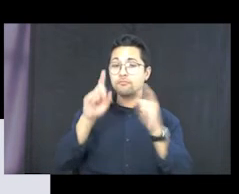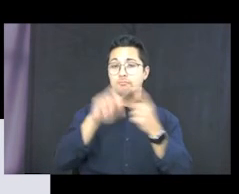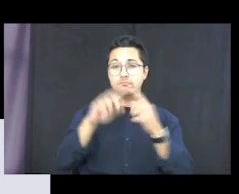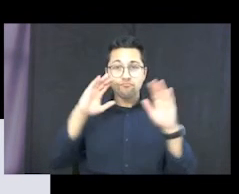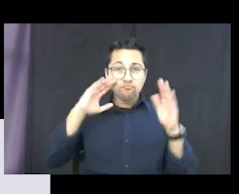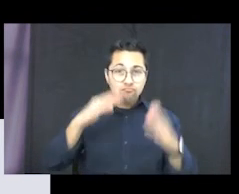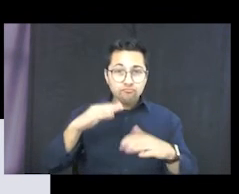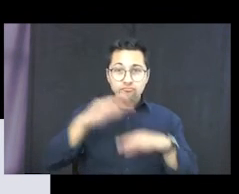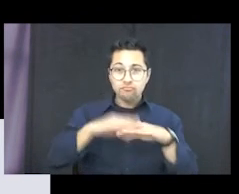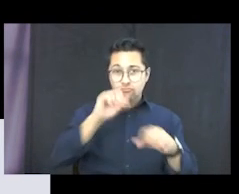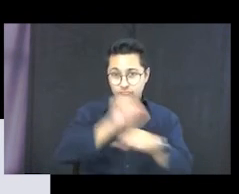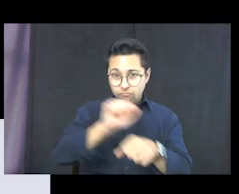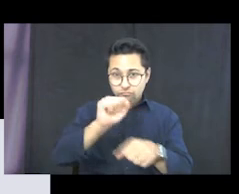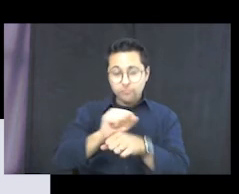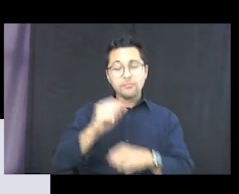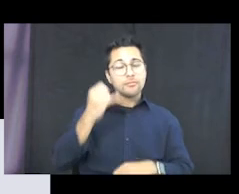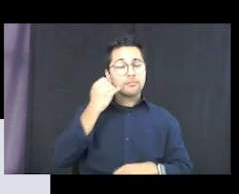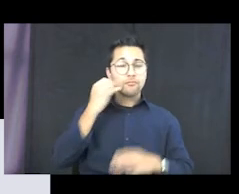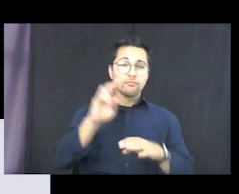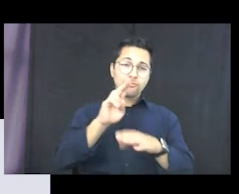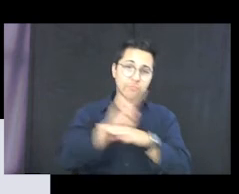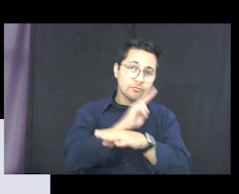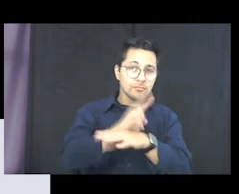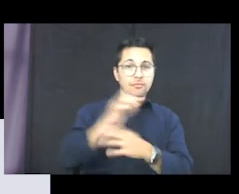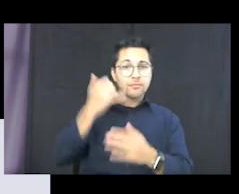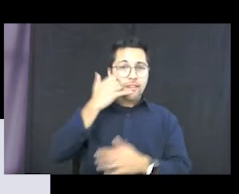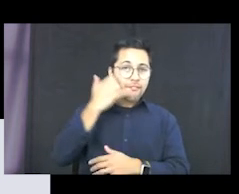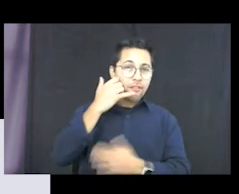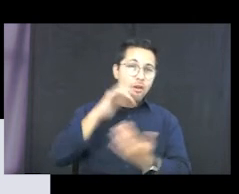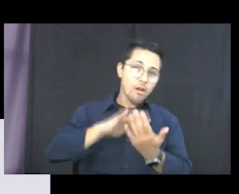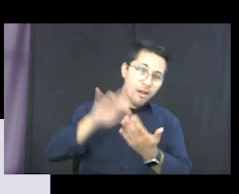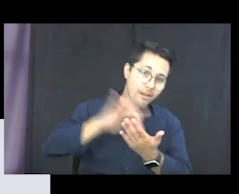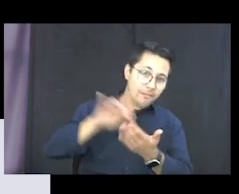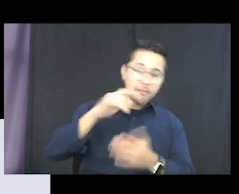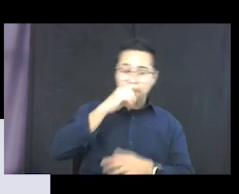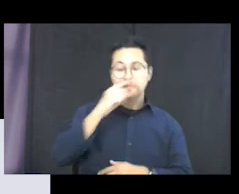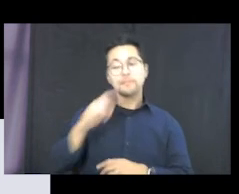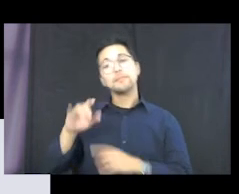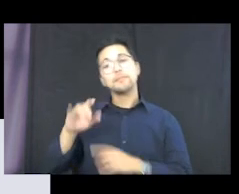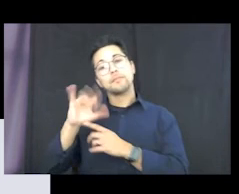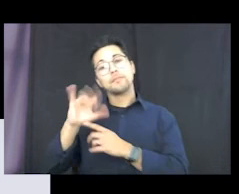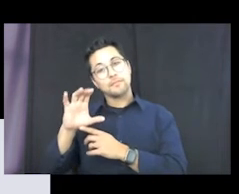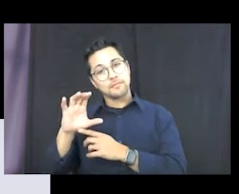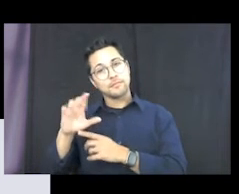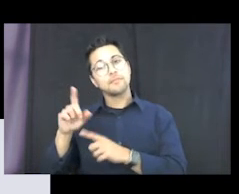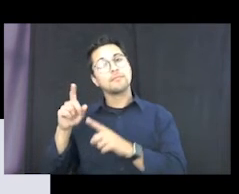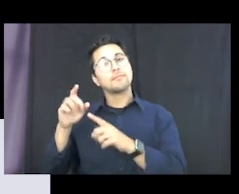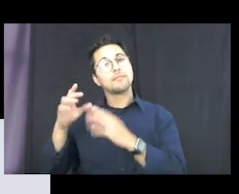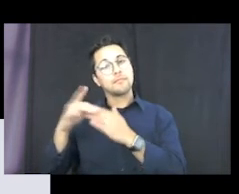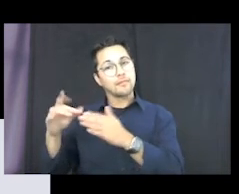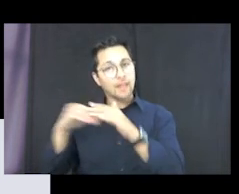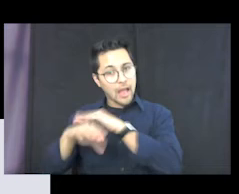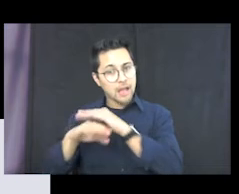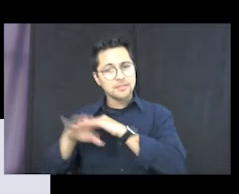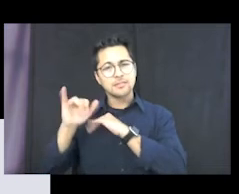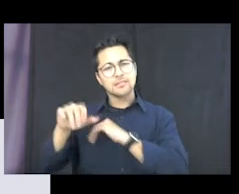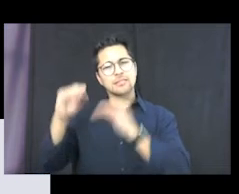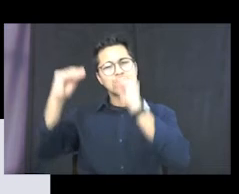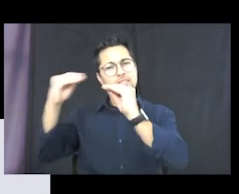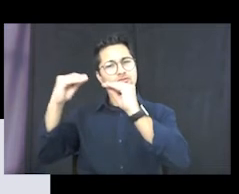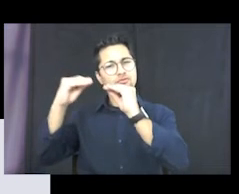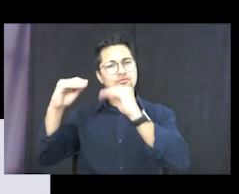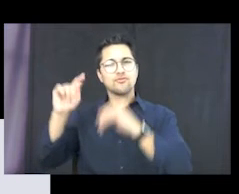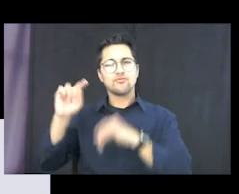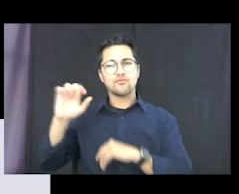using your iPhone, iPad, or iPod. And I see guided access as a teaching tool. Is this where we always